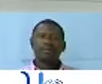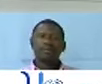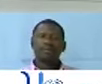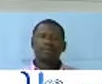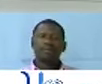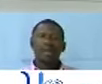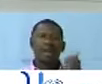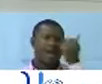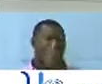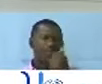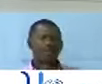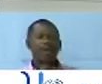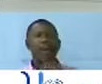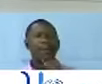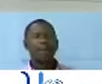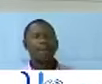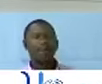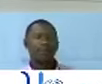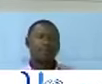pan-Africanist.